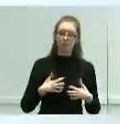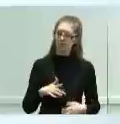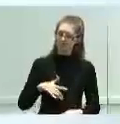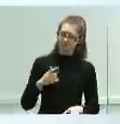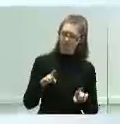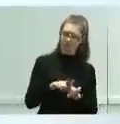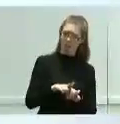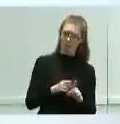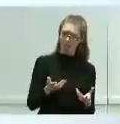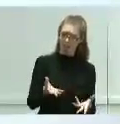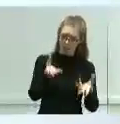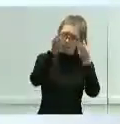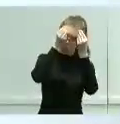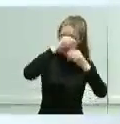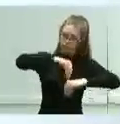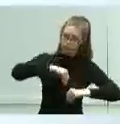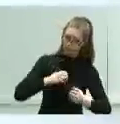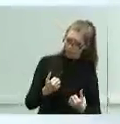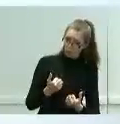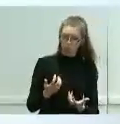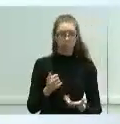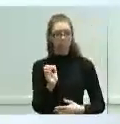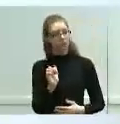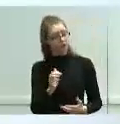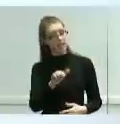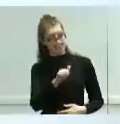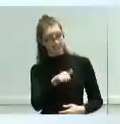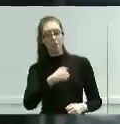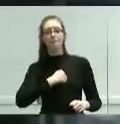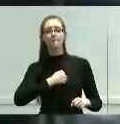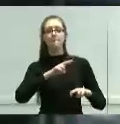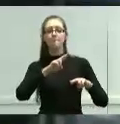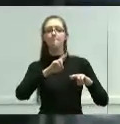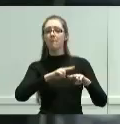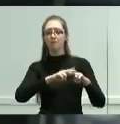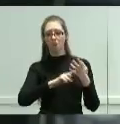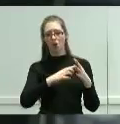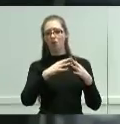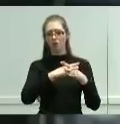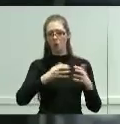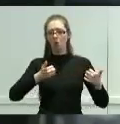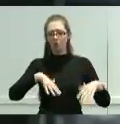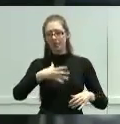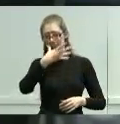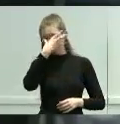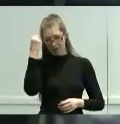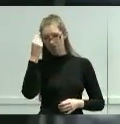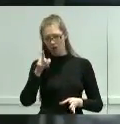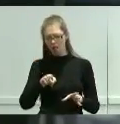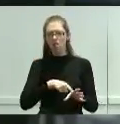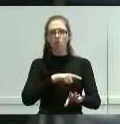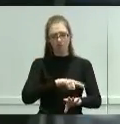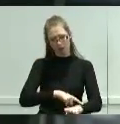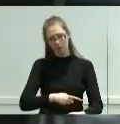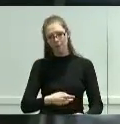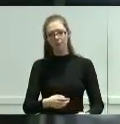something out of it? Yeah. My father-in-law suffered from dementia for quite a long time. And I